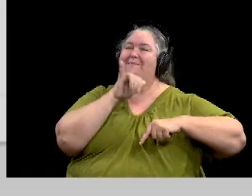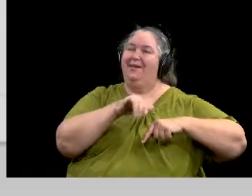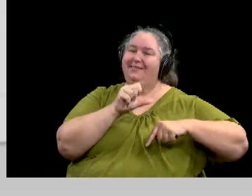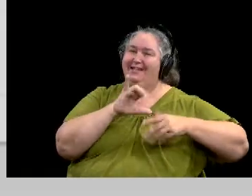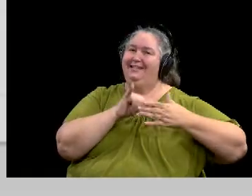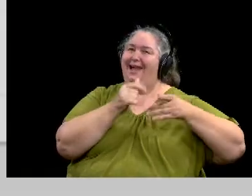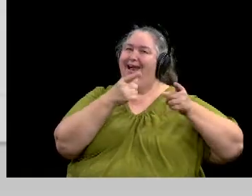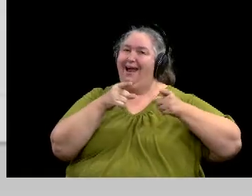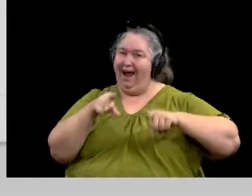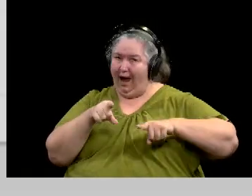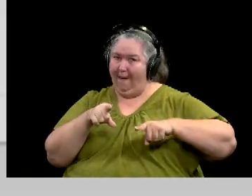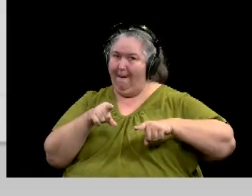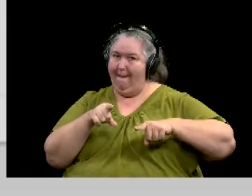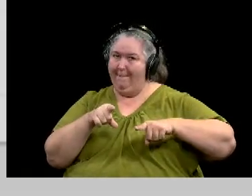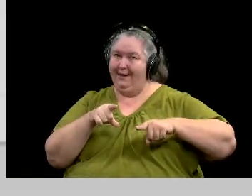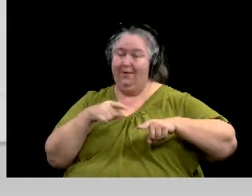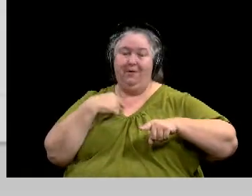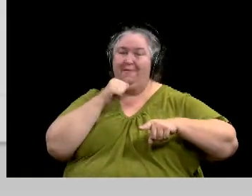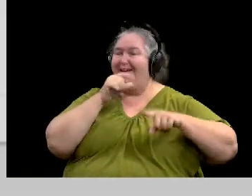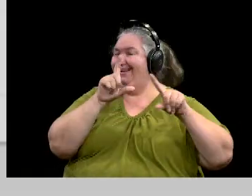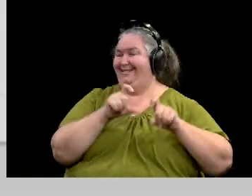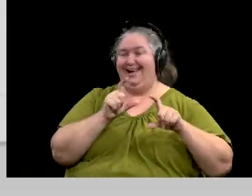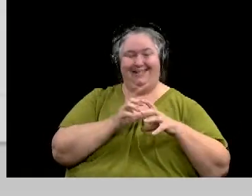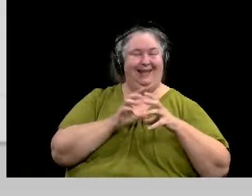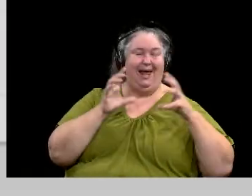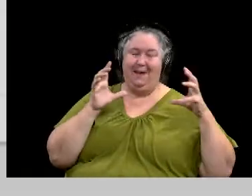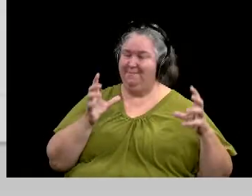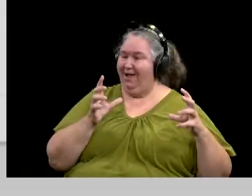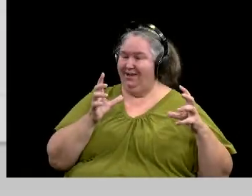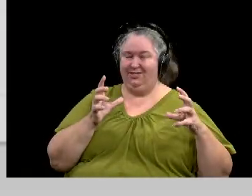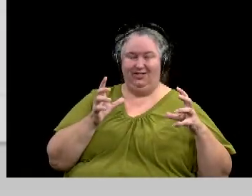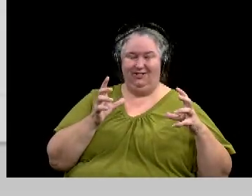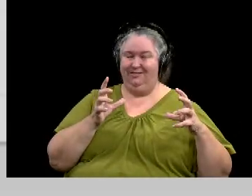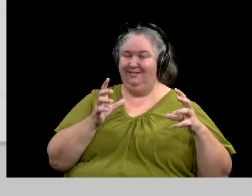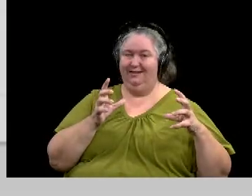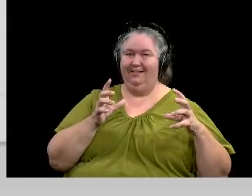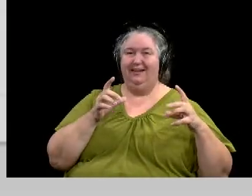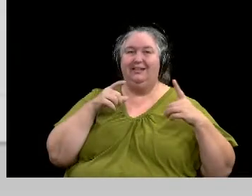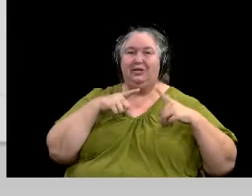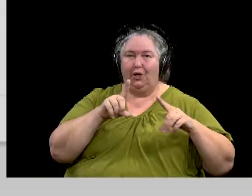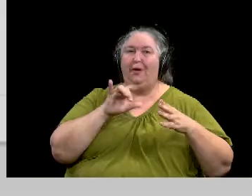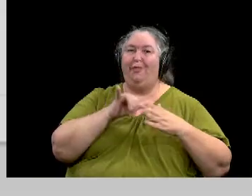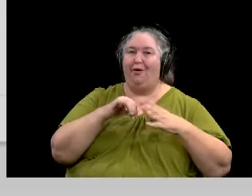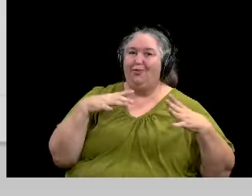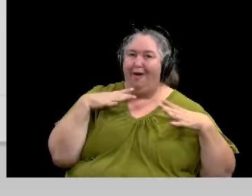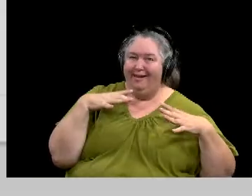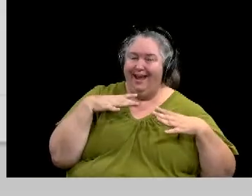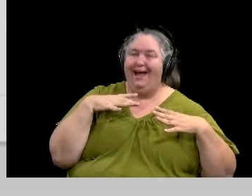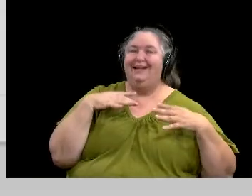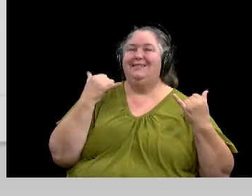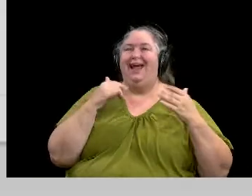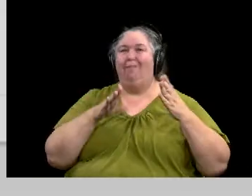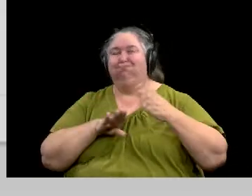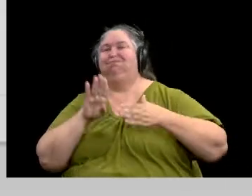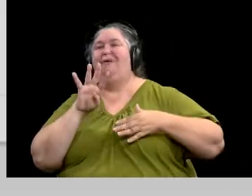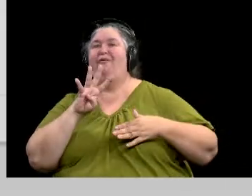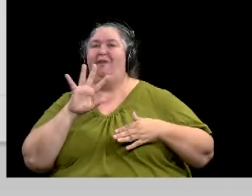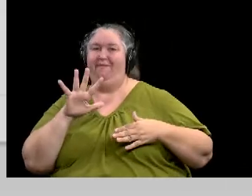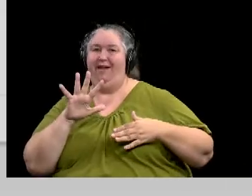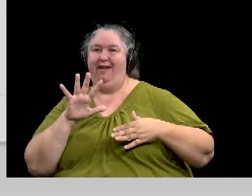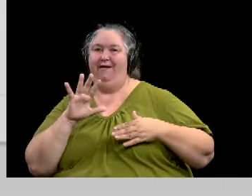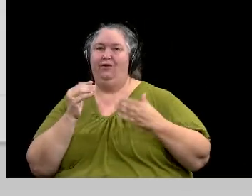as widely, and now we're at kind of 45 new cases per day per 100,000,